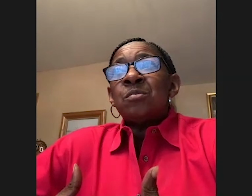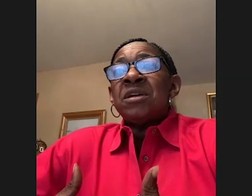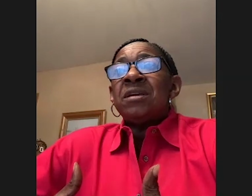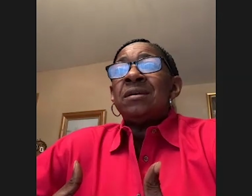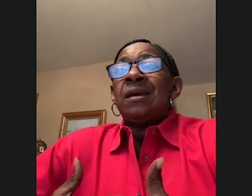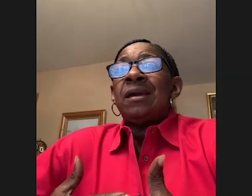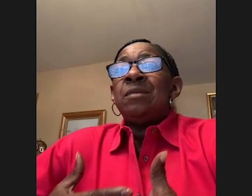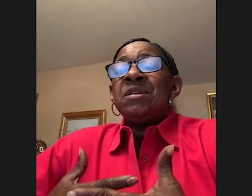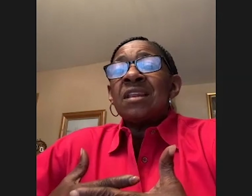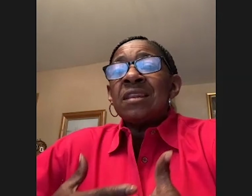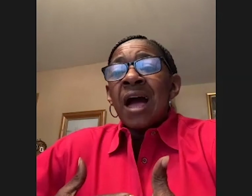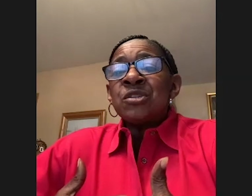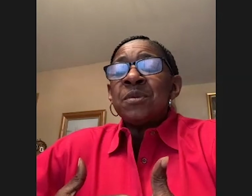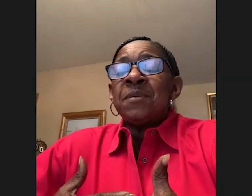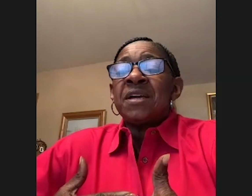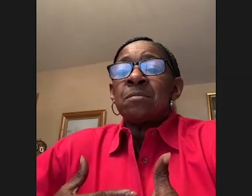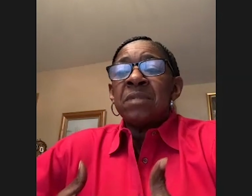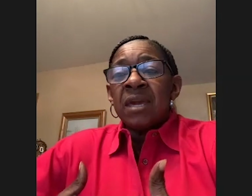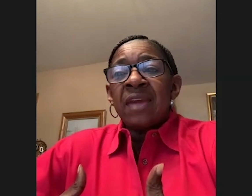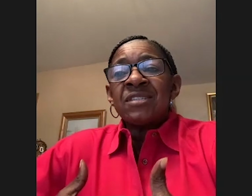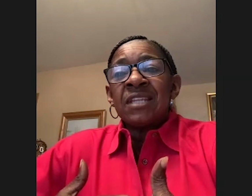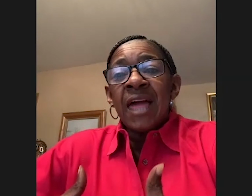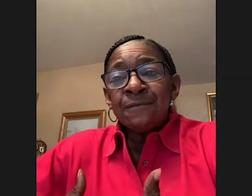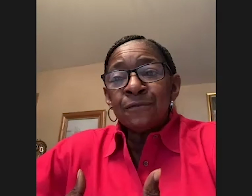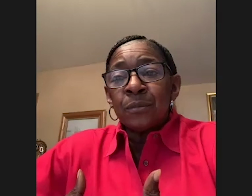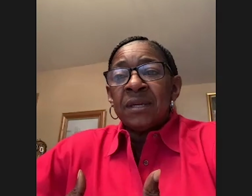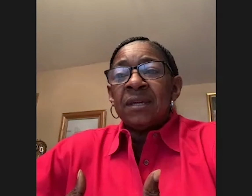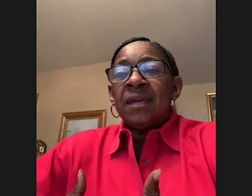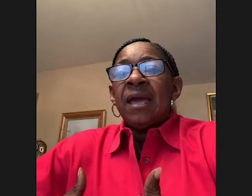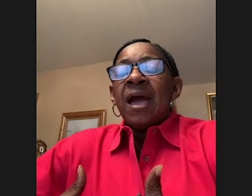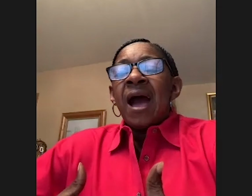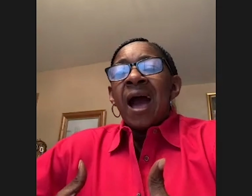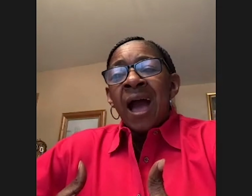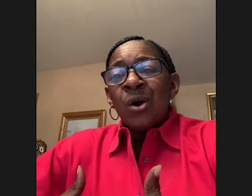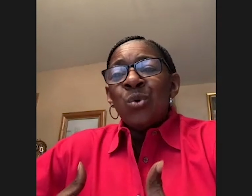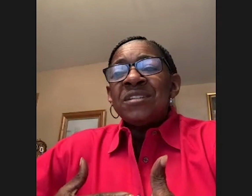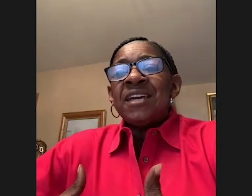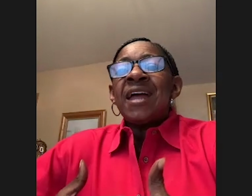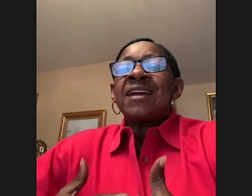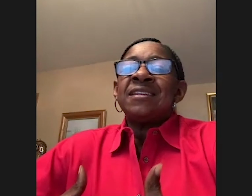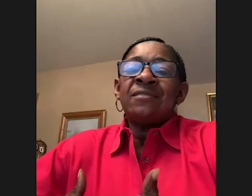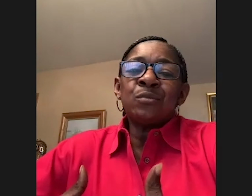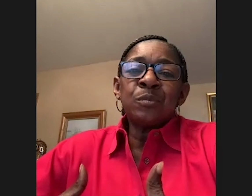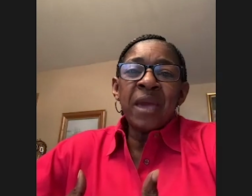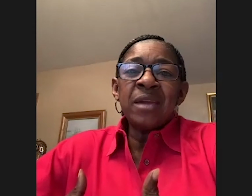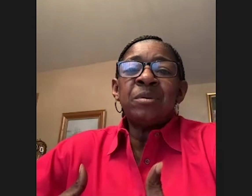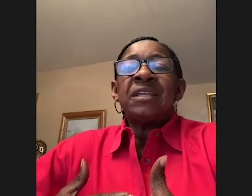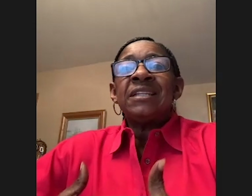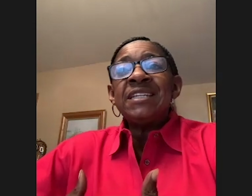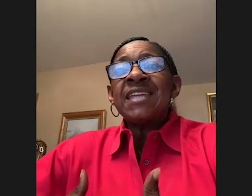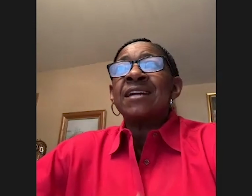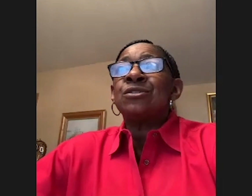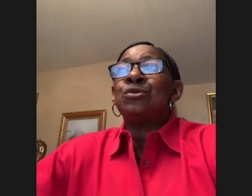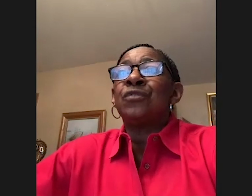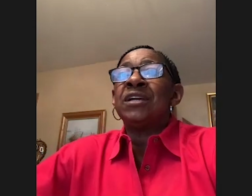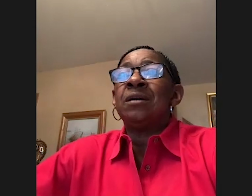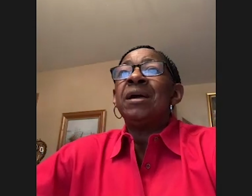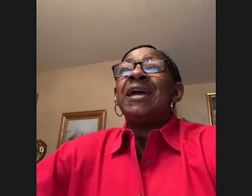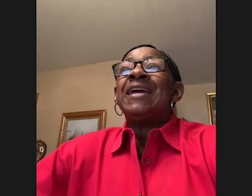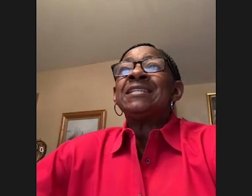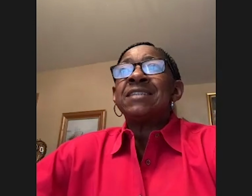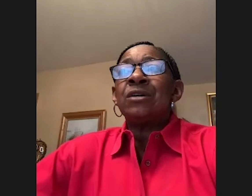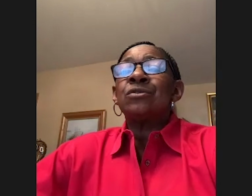Jesus, to me, he means a lot to me because a man gave his life for me. I owe a debt I can never repay, but the least I could do for